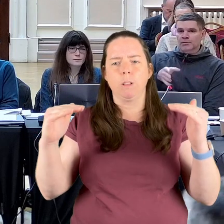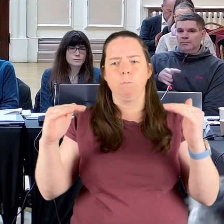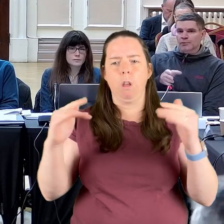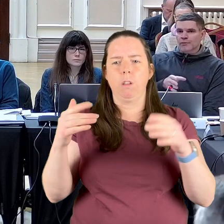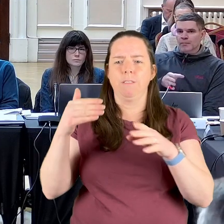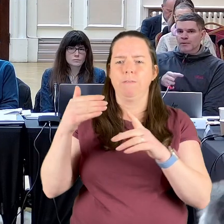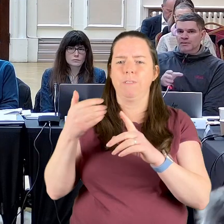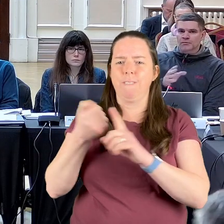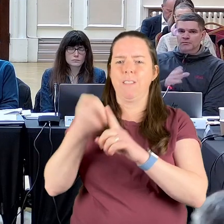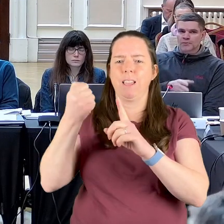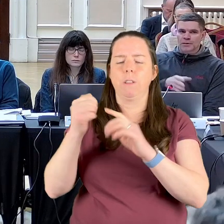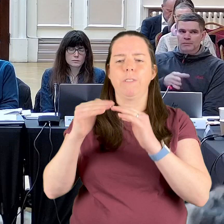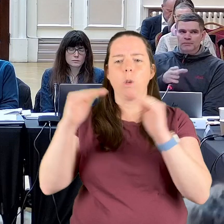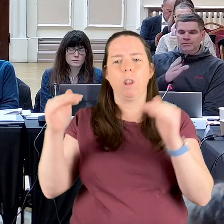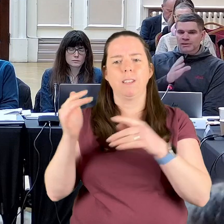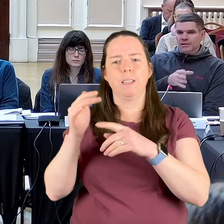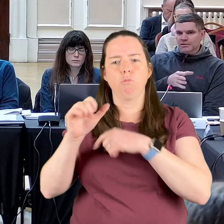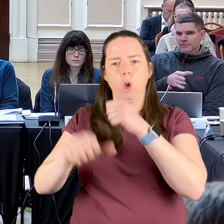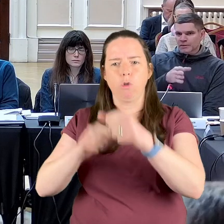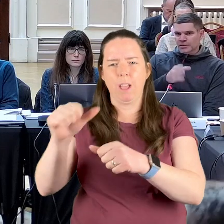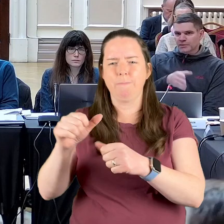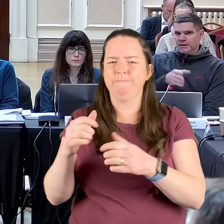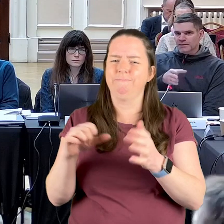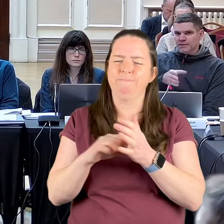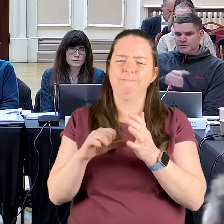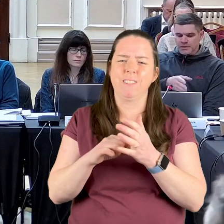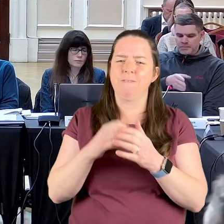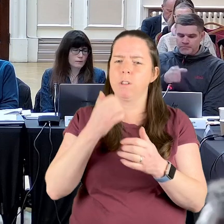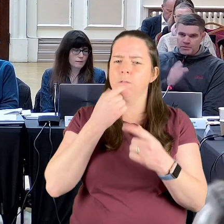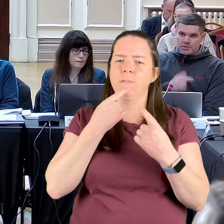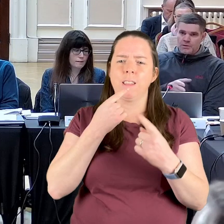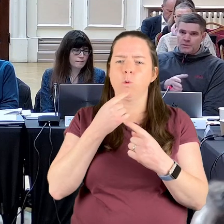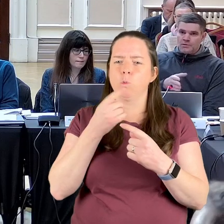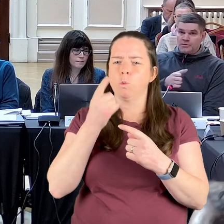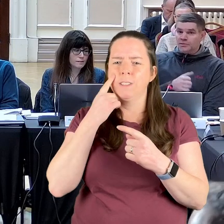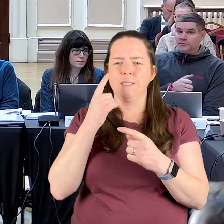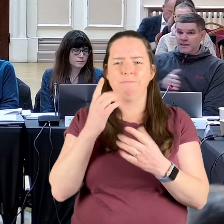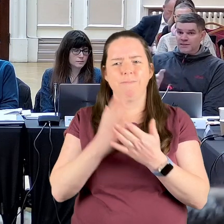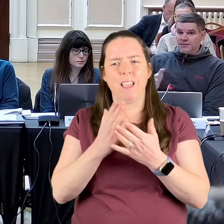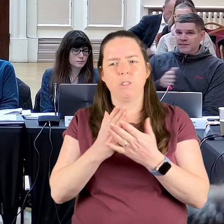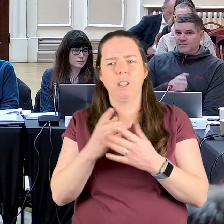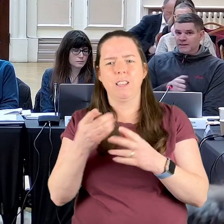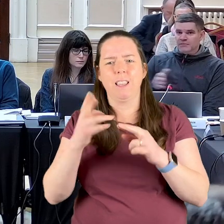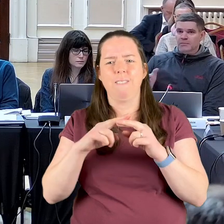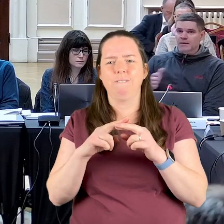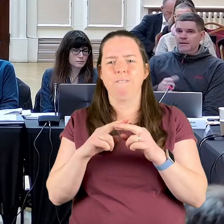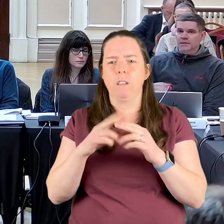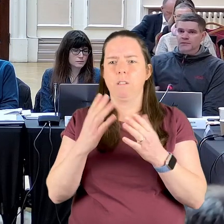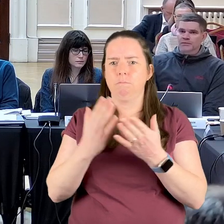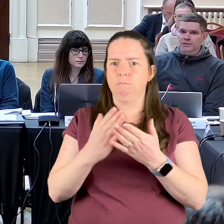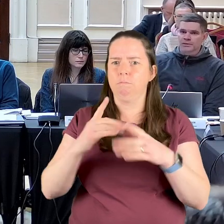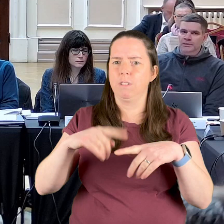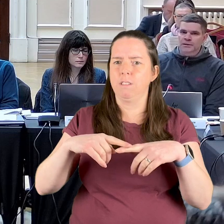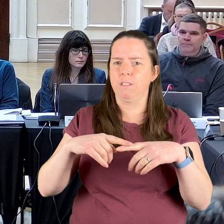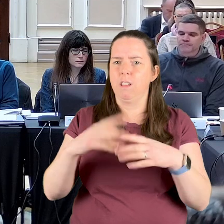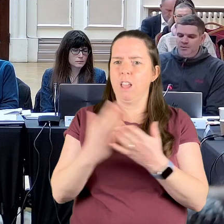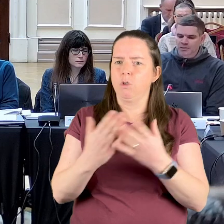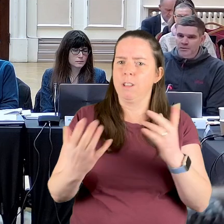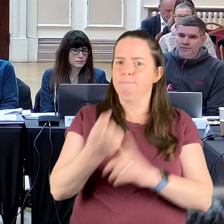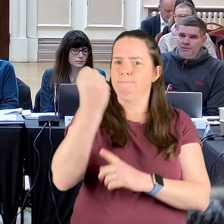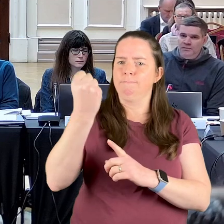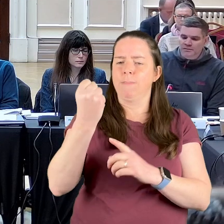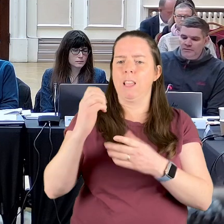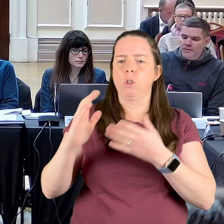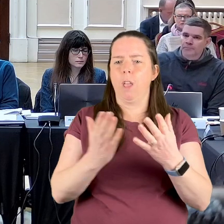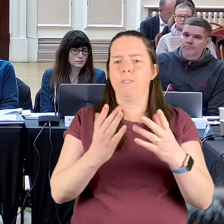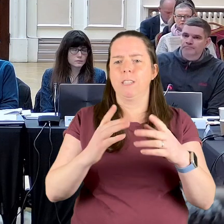equality programme, as in, you know, some of that kind of really hard data, to just see actually if it is really making a difference at the